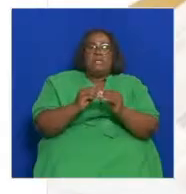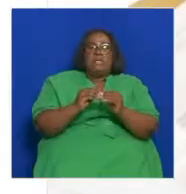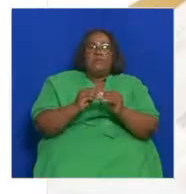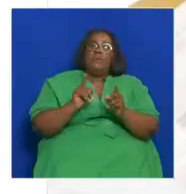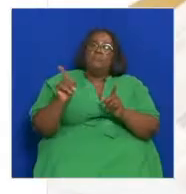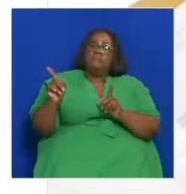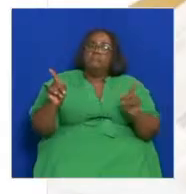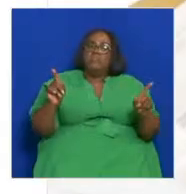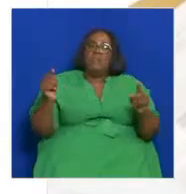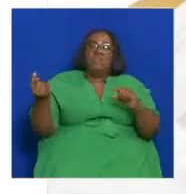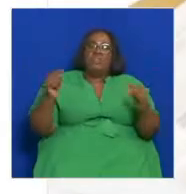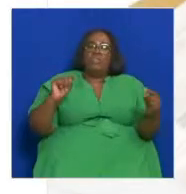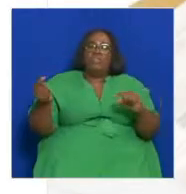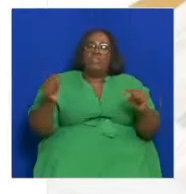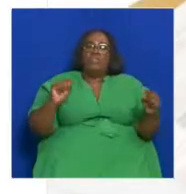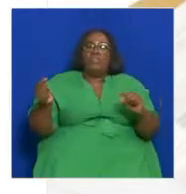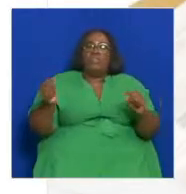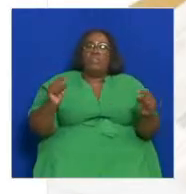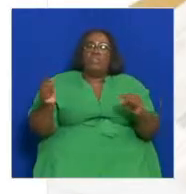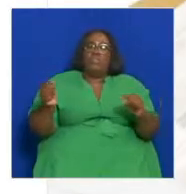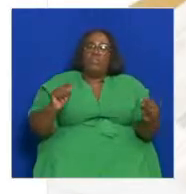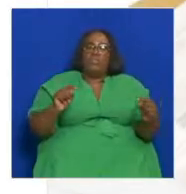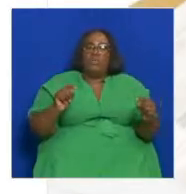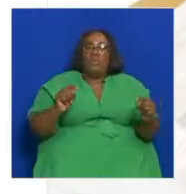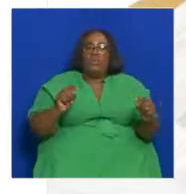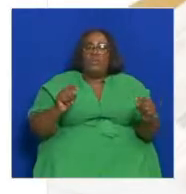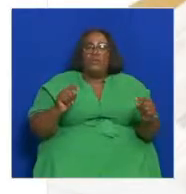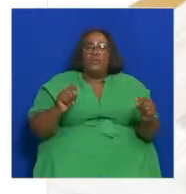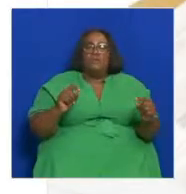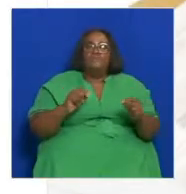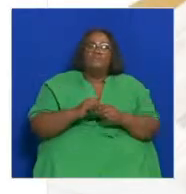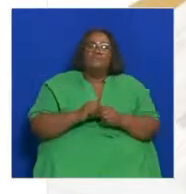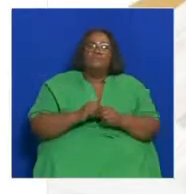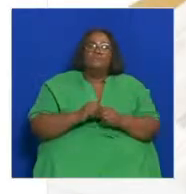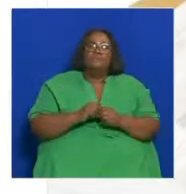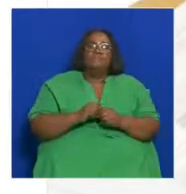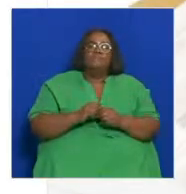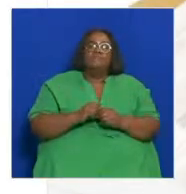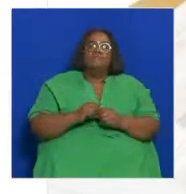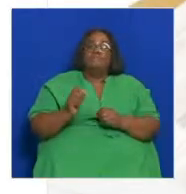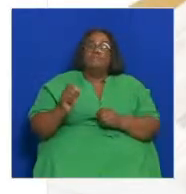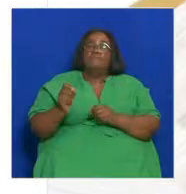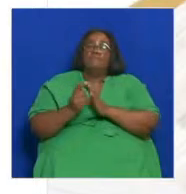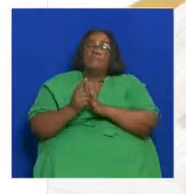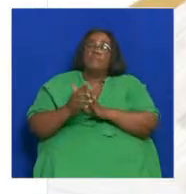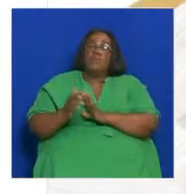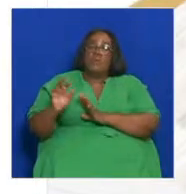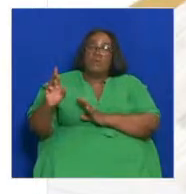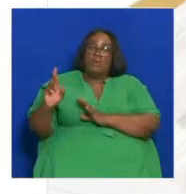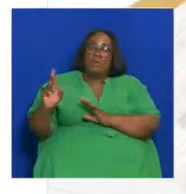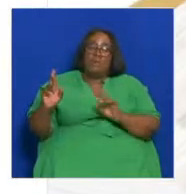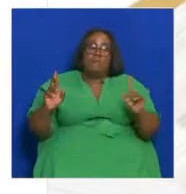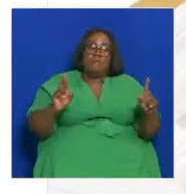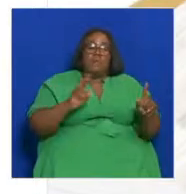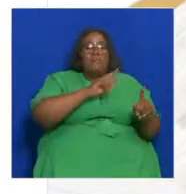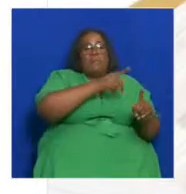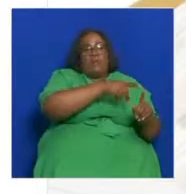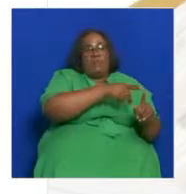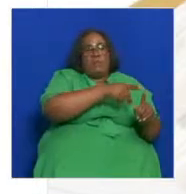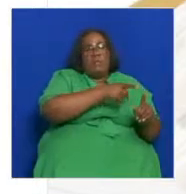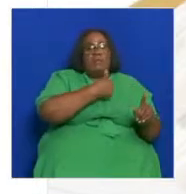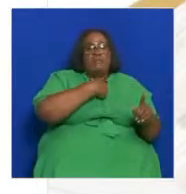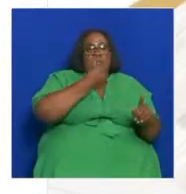and Advocate Trushanta Ramsamy. As I understood it, the